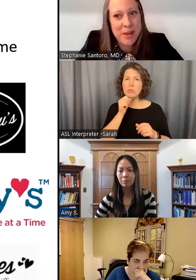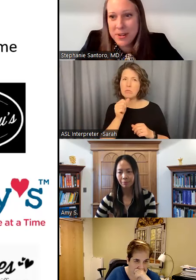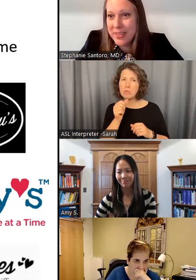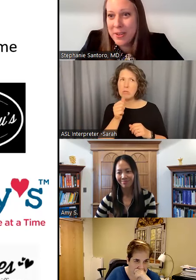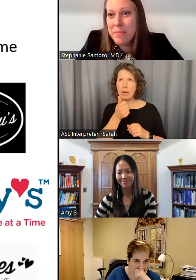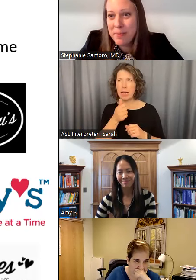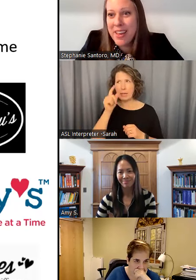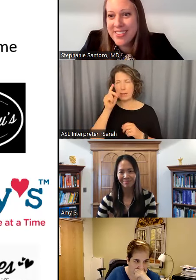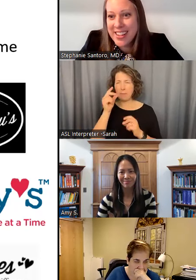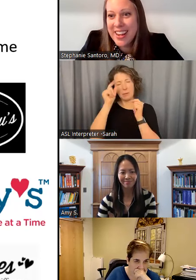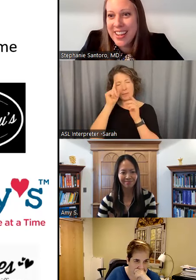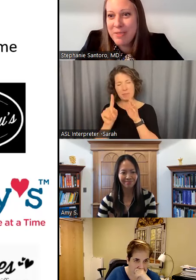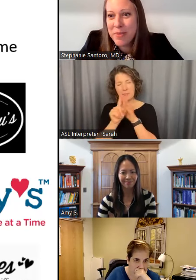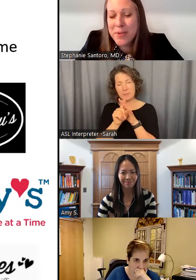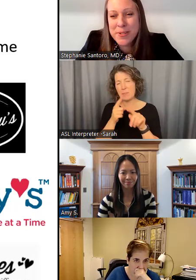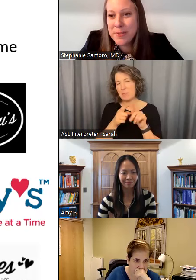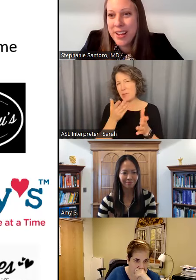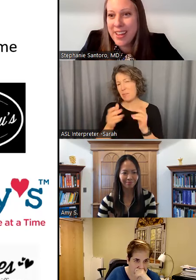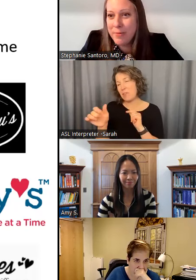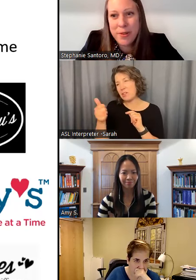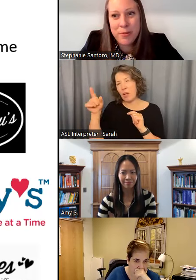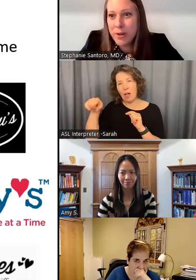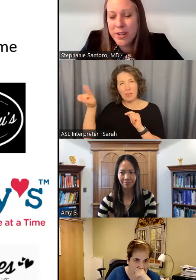come to mind, but there may be others that I can't remember.